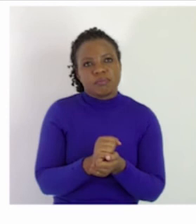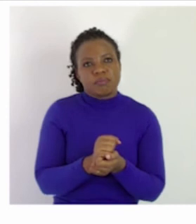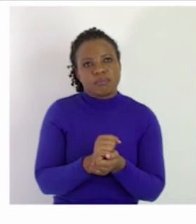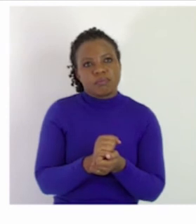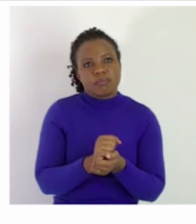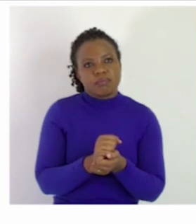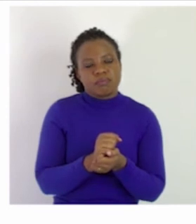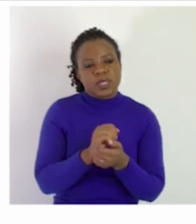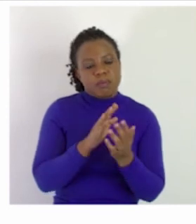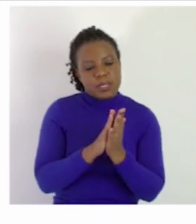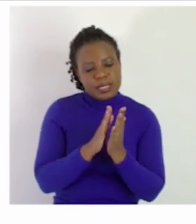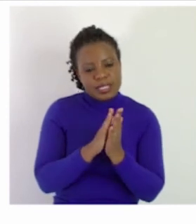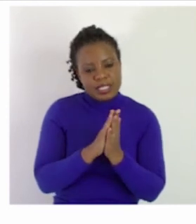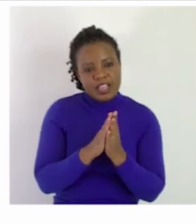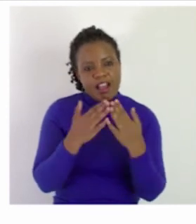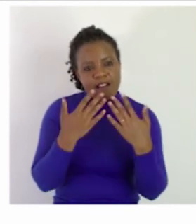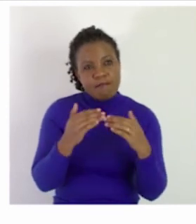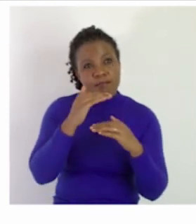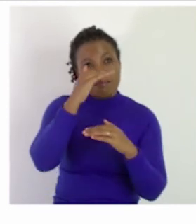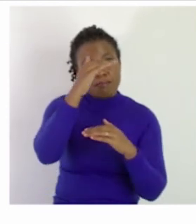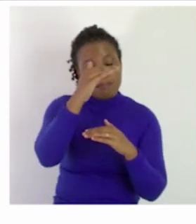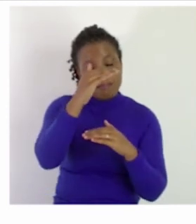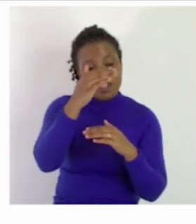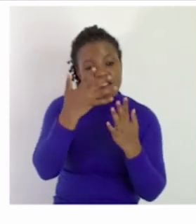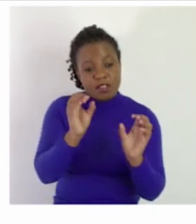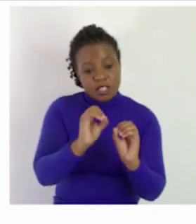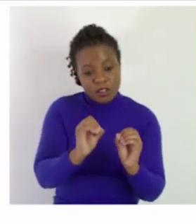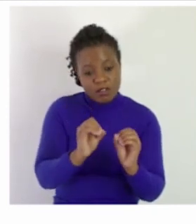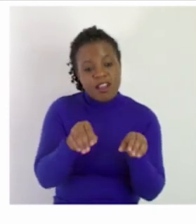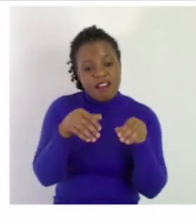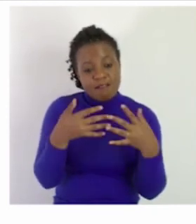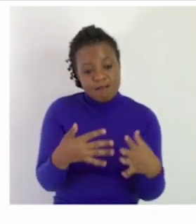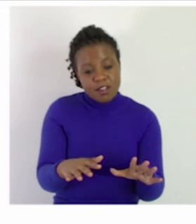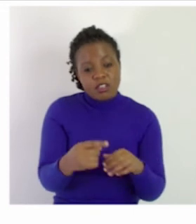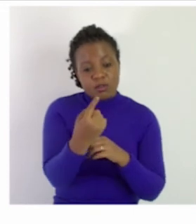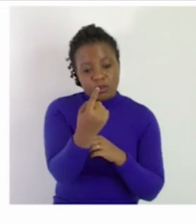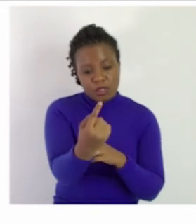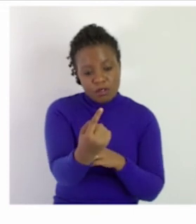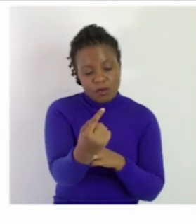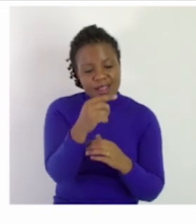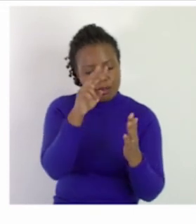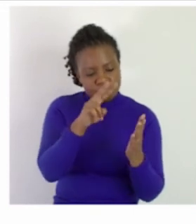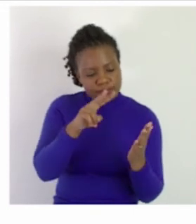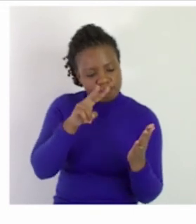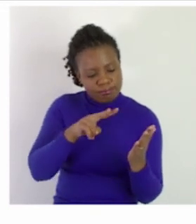on top, where we did not complete, I would like you to read those words, and then